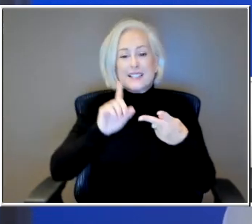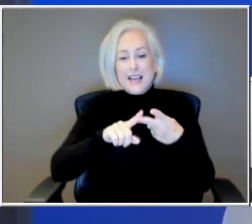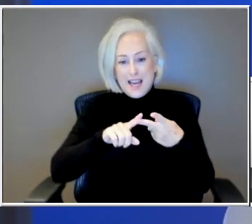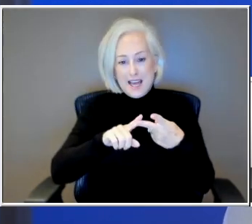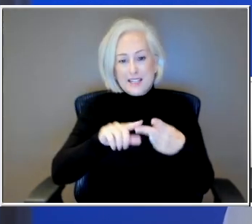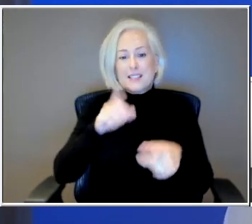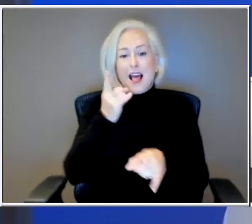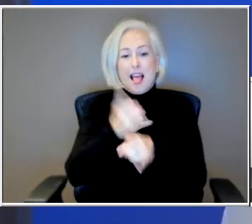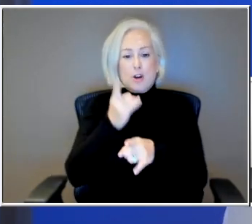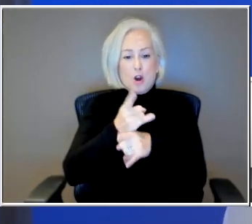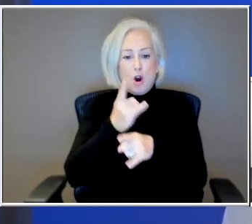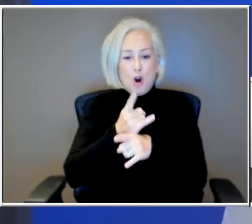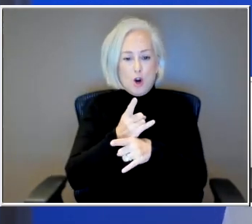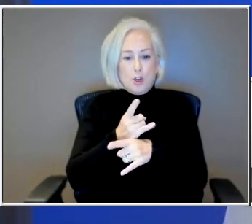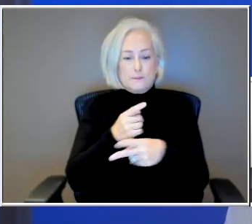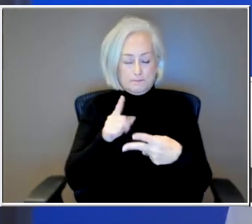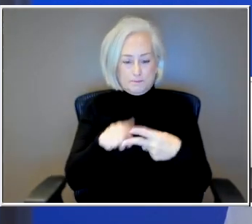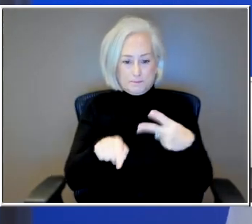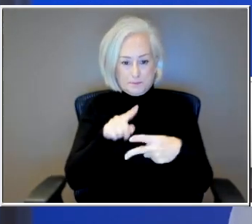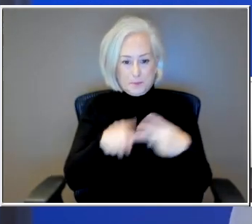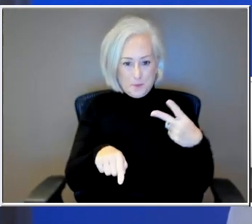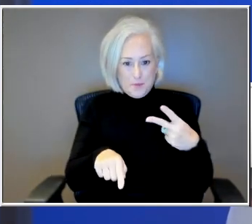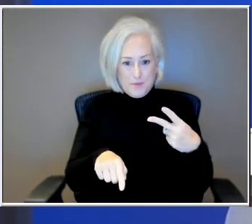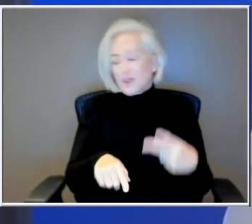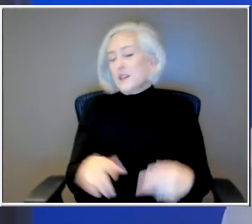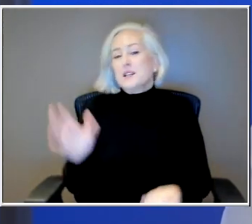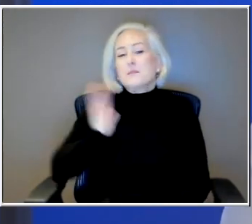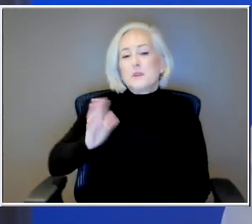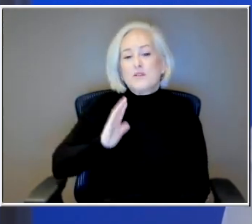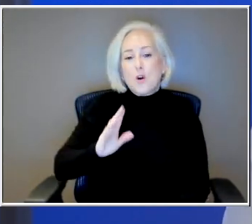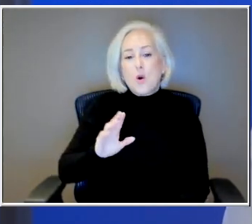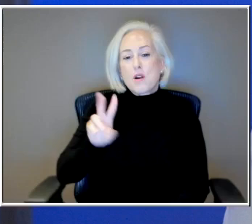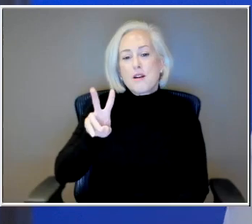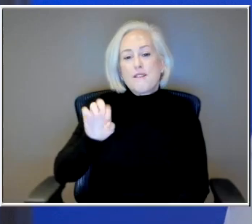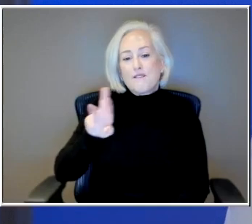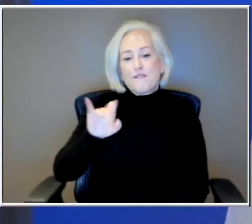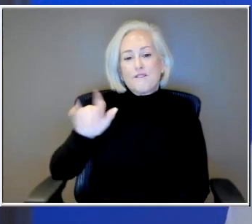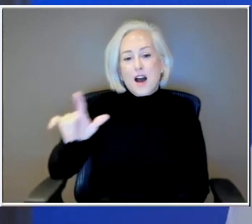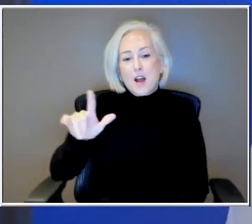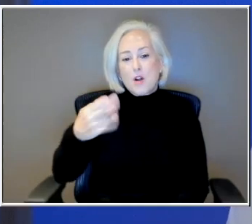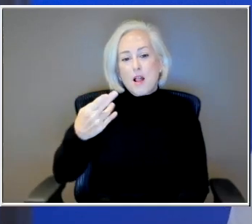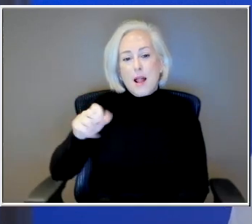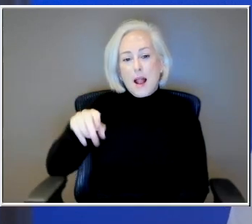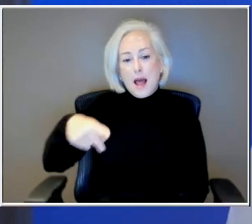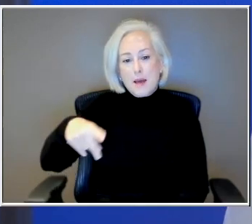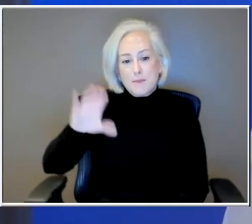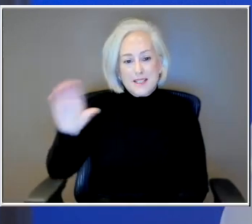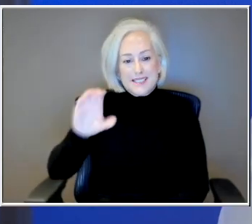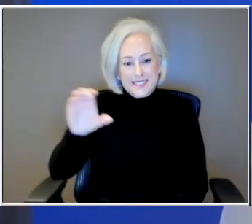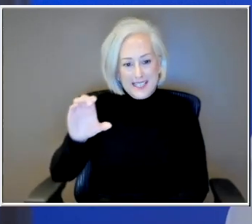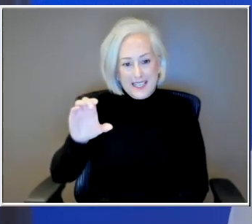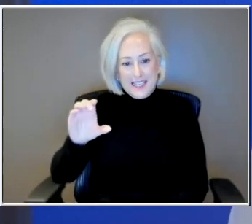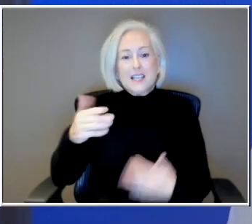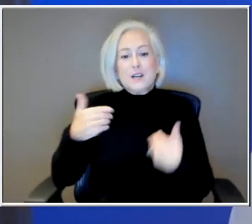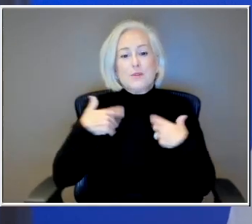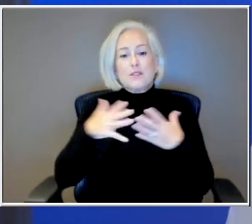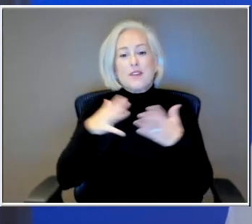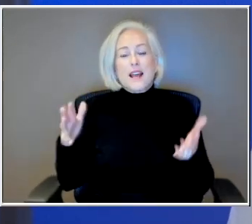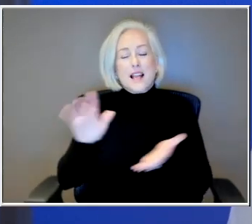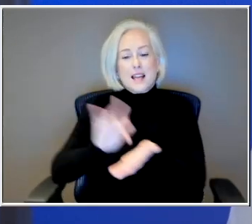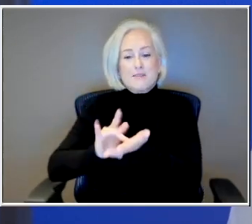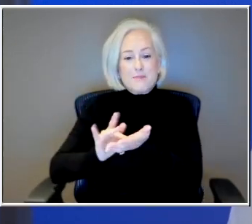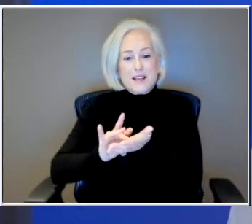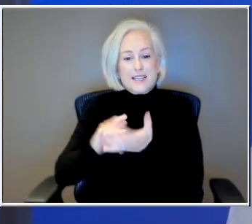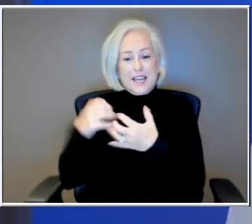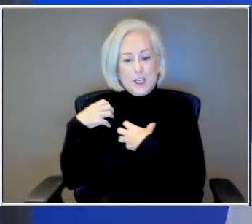related to those diseases. Used to be viral hepatitis C, but that has had great medication cures, and so we're seeing that disease actually go down.